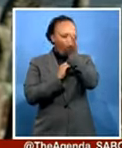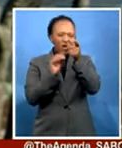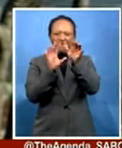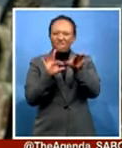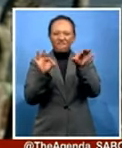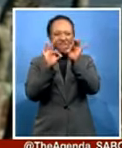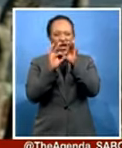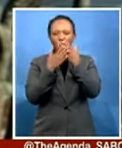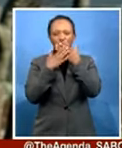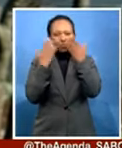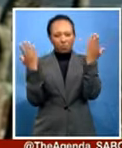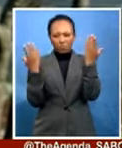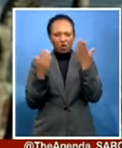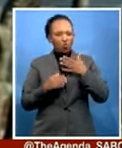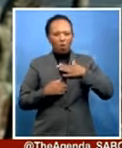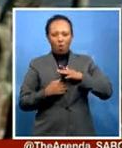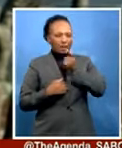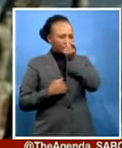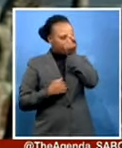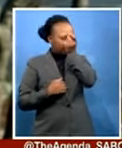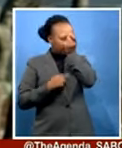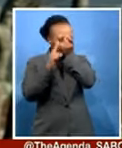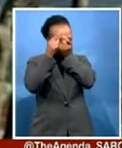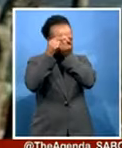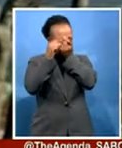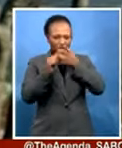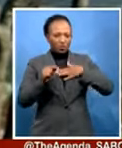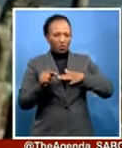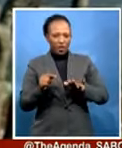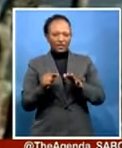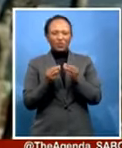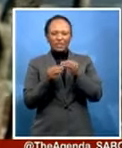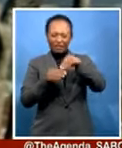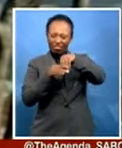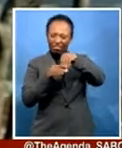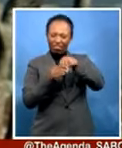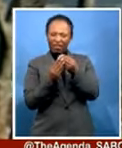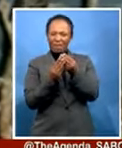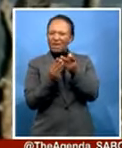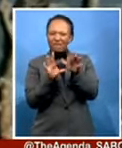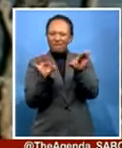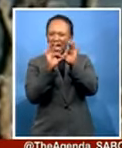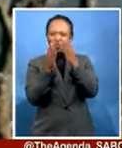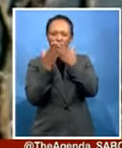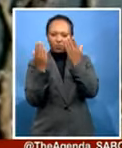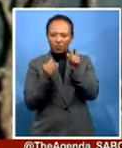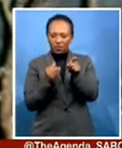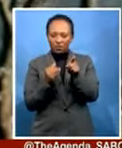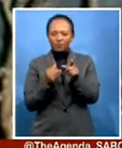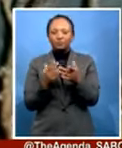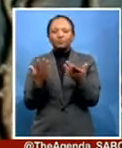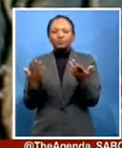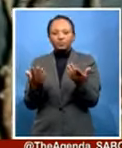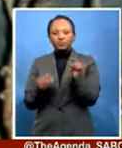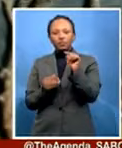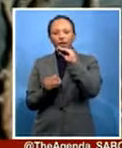that has a small quantity of radioactive material in it. But the second part of it is it makes it that much easier to be able to track